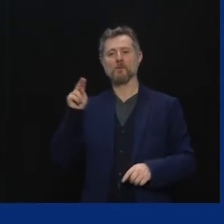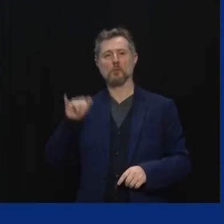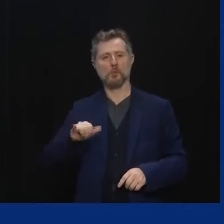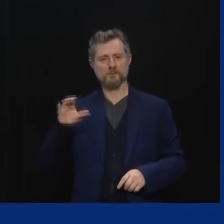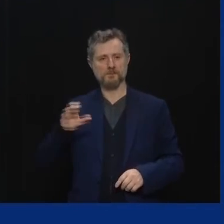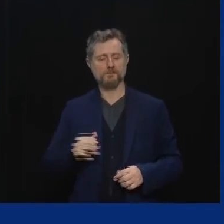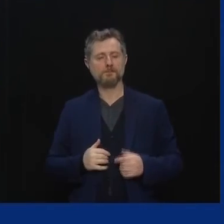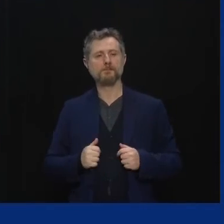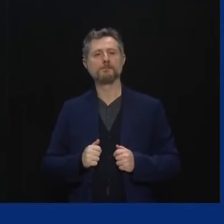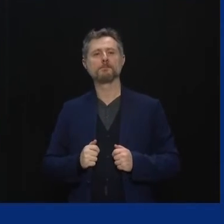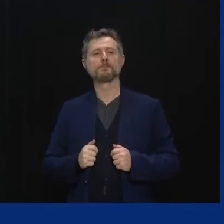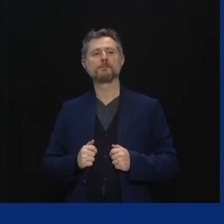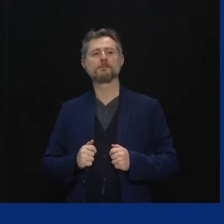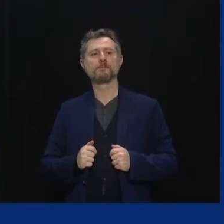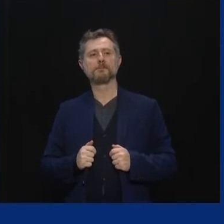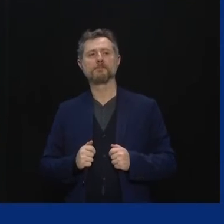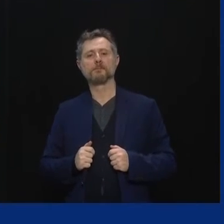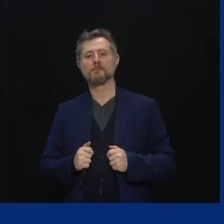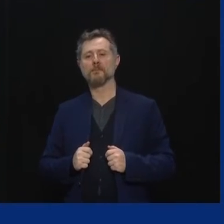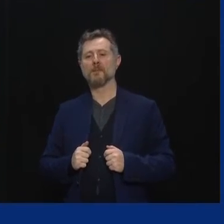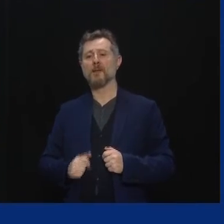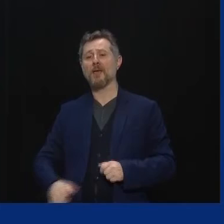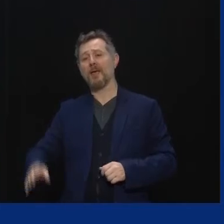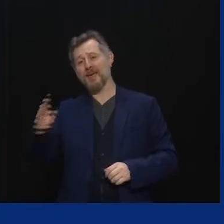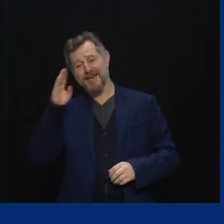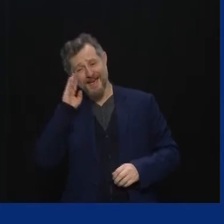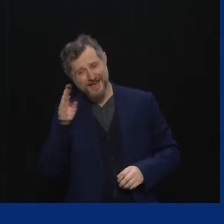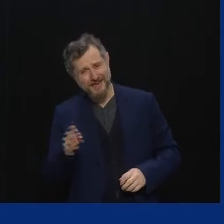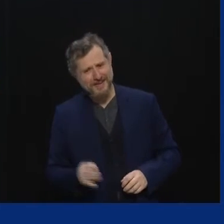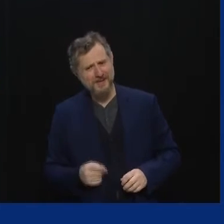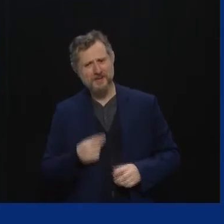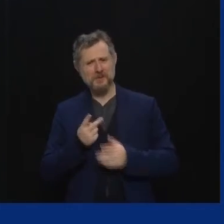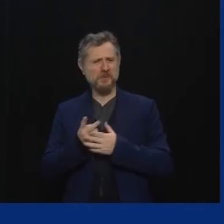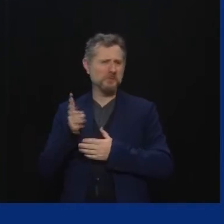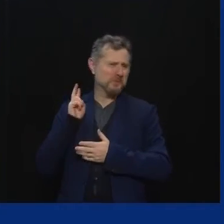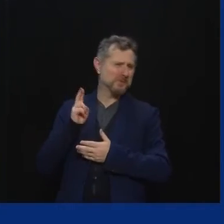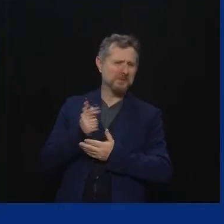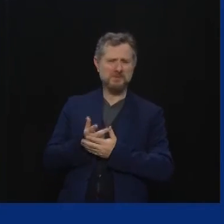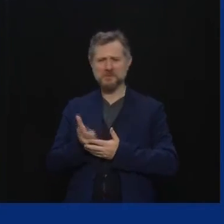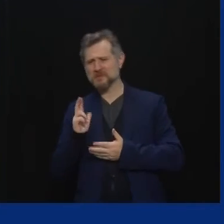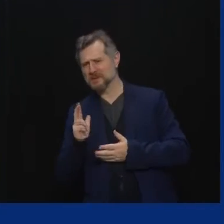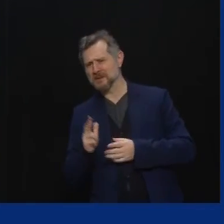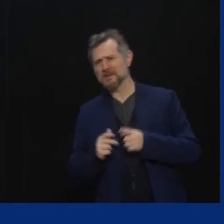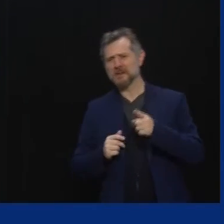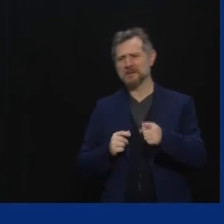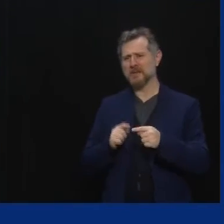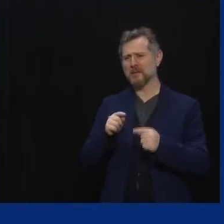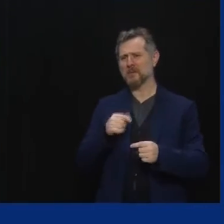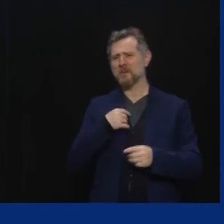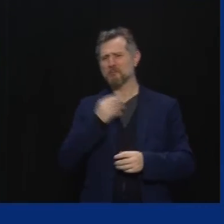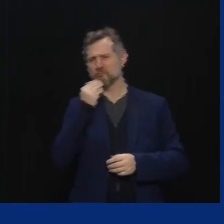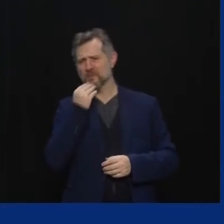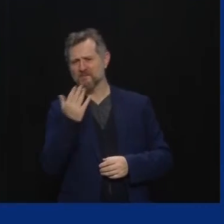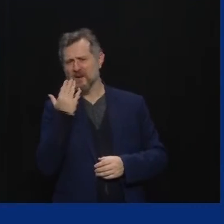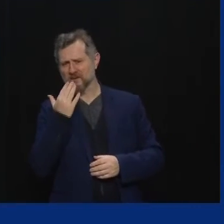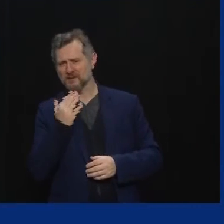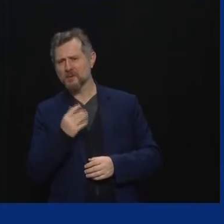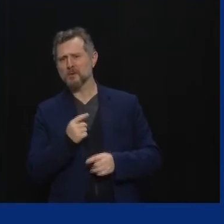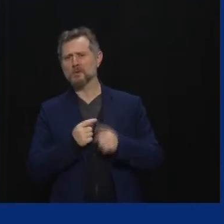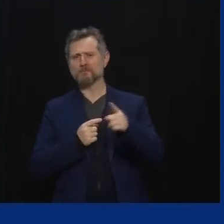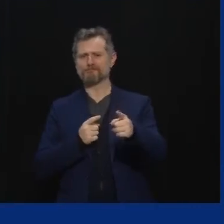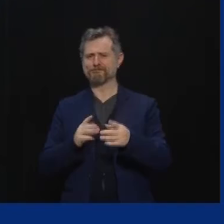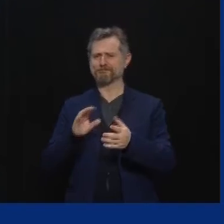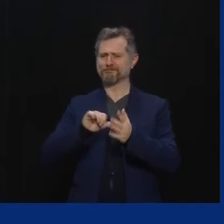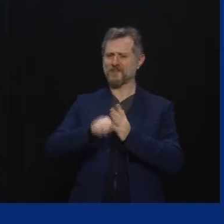can. Hi. A couple of weeks ago at an ABME breakfast, you had stressed the importance of